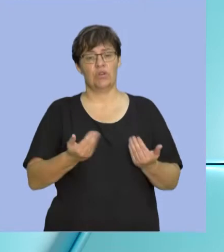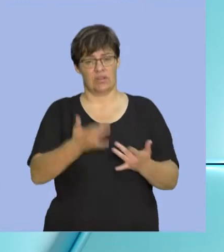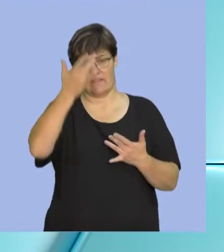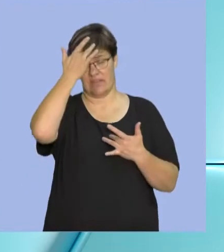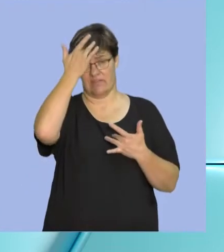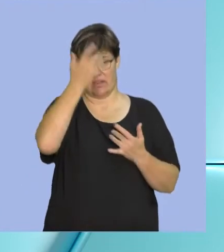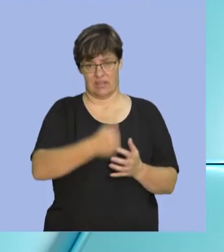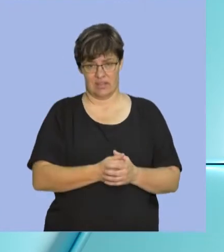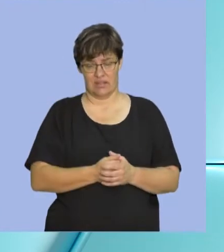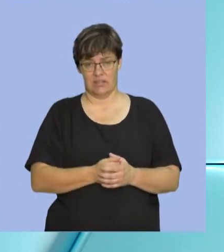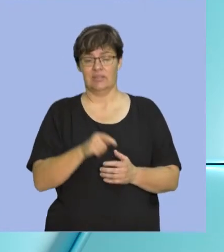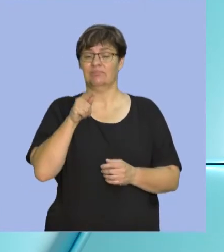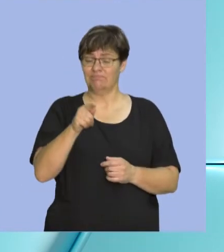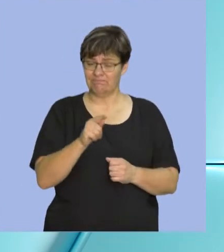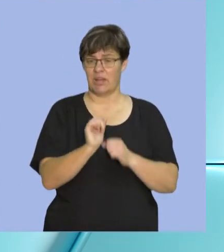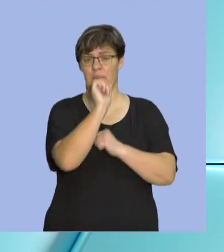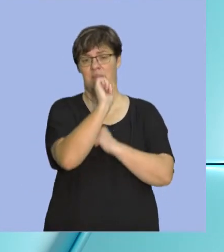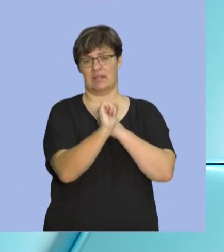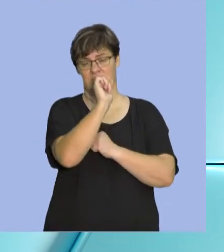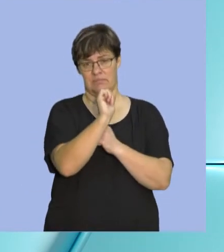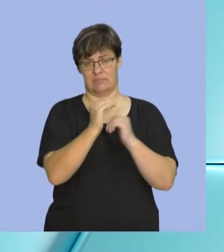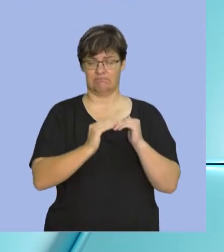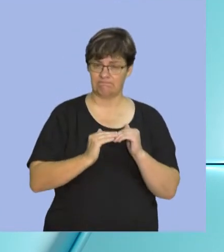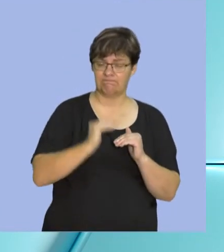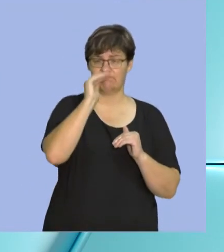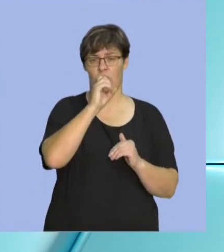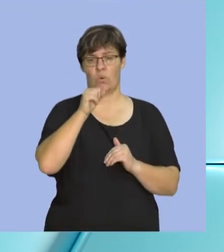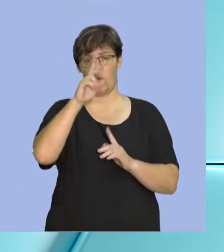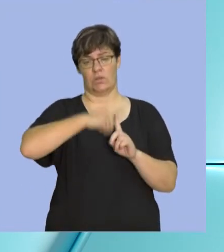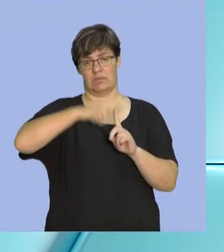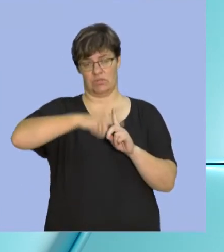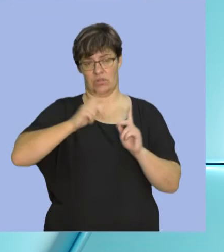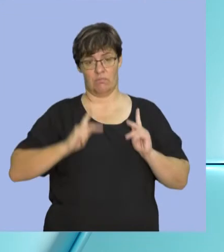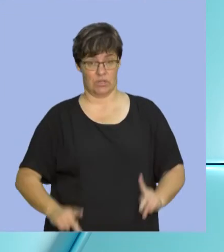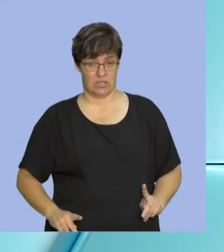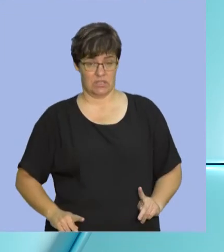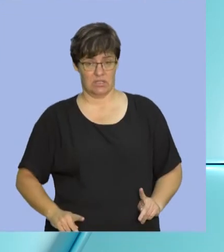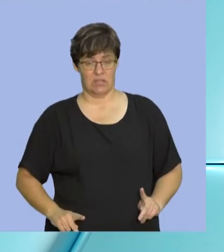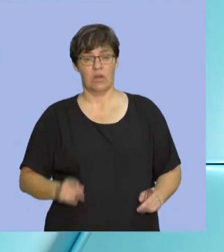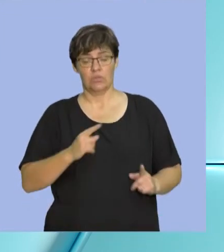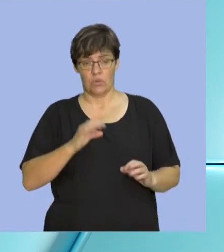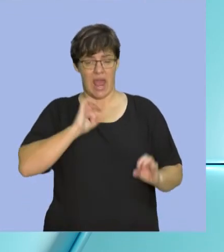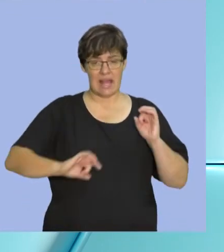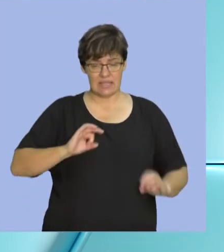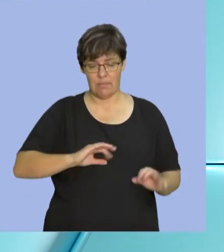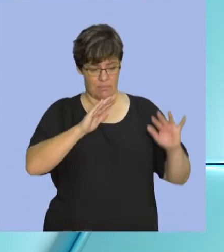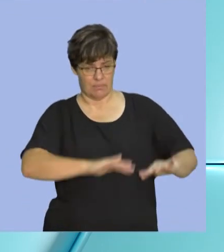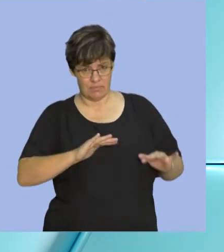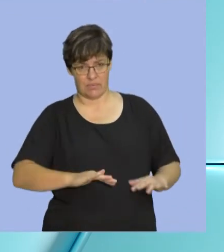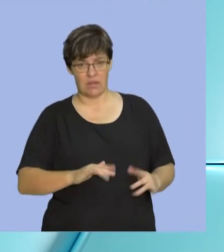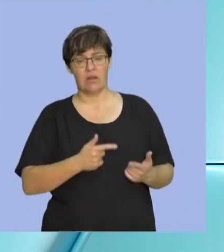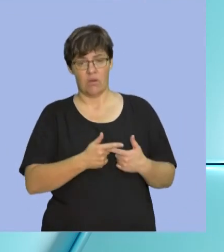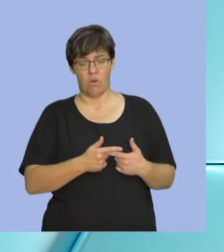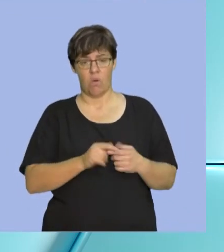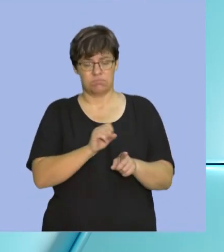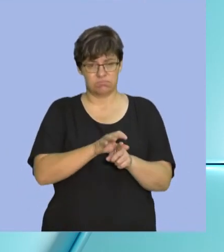And that's again a mechanism to increase the core temperature of the body to denature the enzymes of the pathogen or the